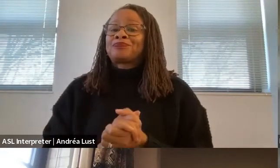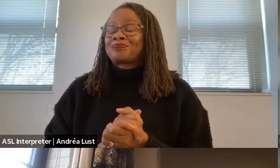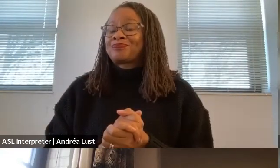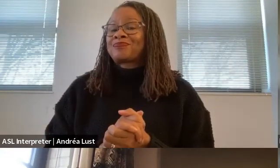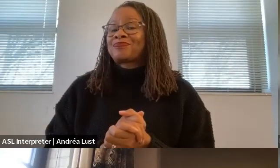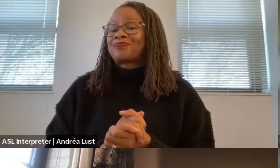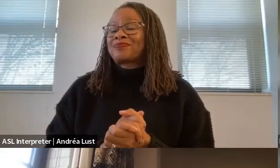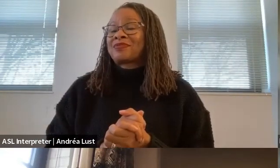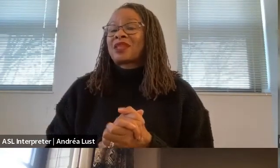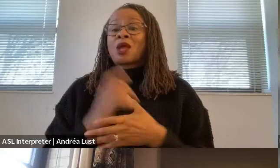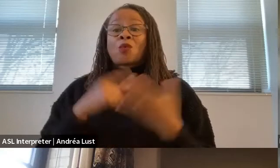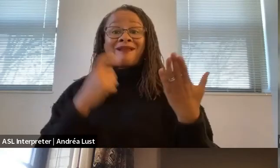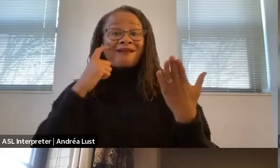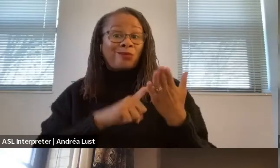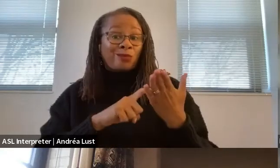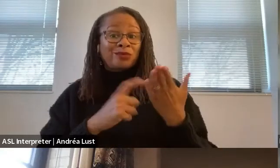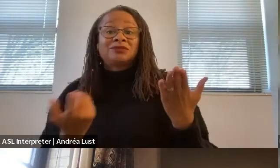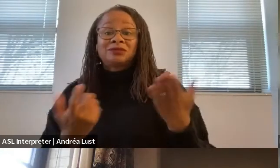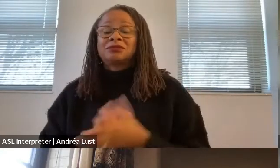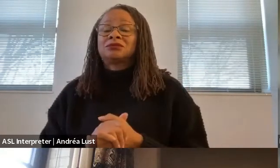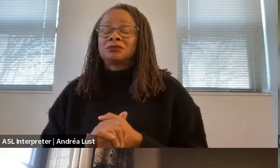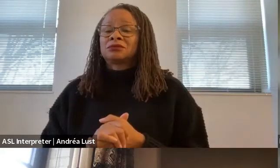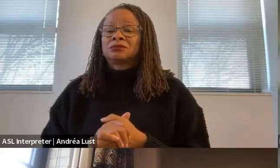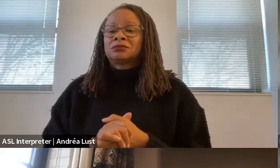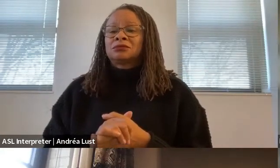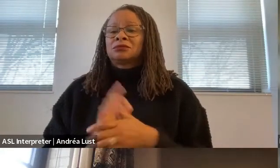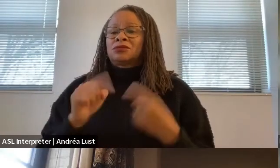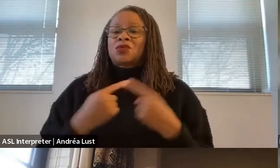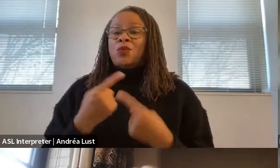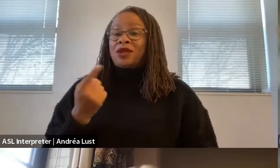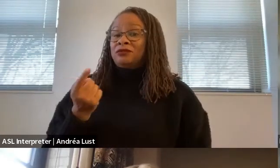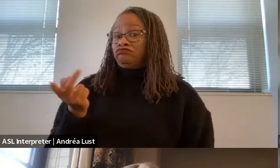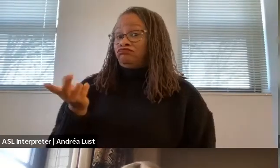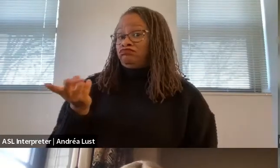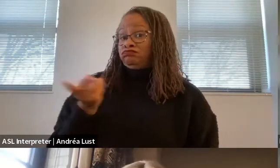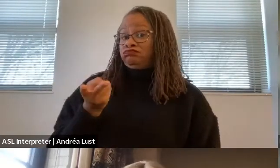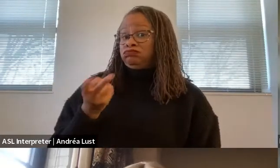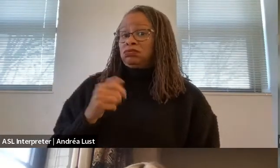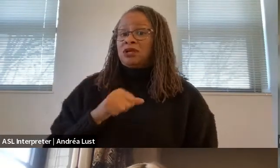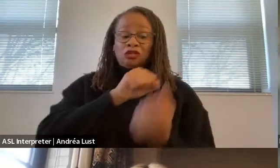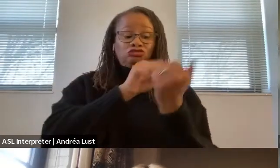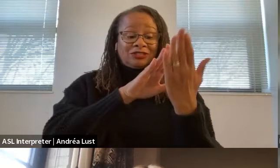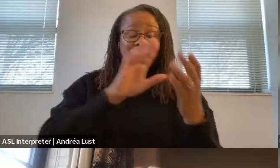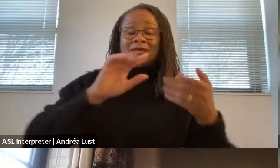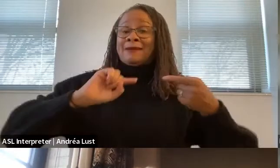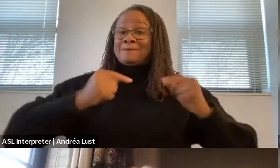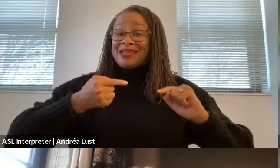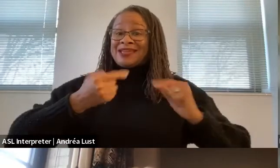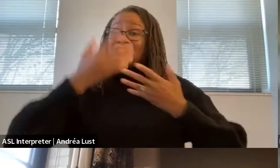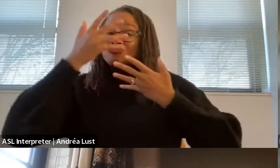what I noticed is, when you are addressing pain and grief and